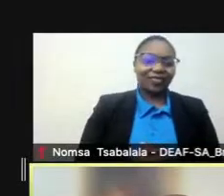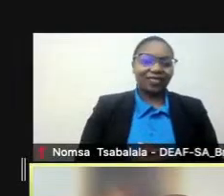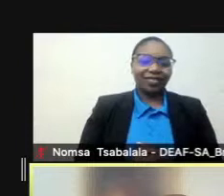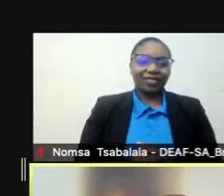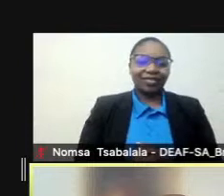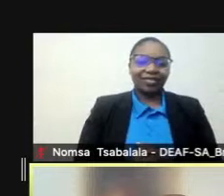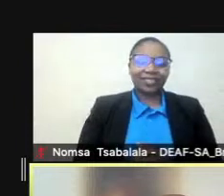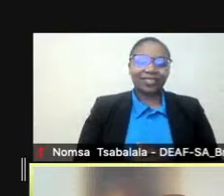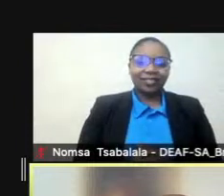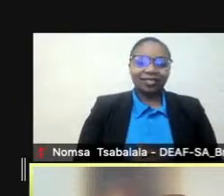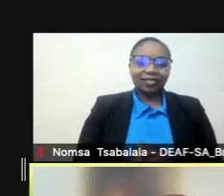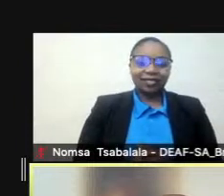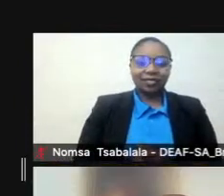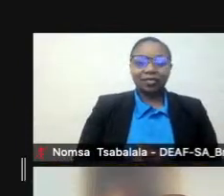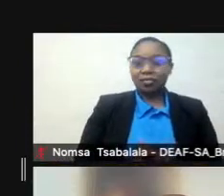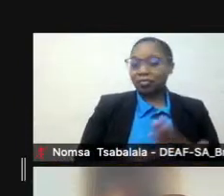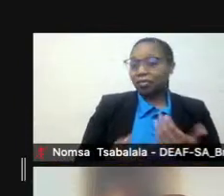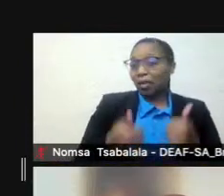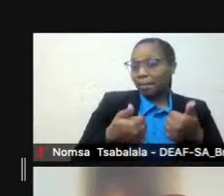Is it visible now?